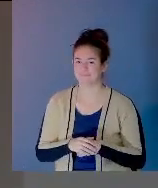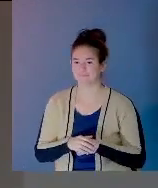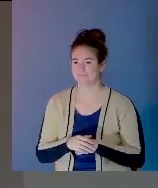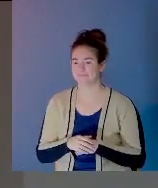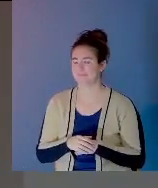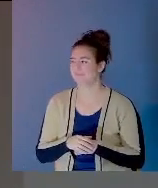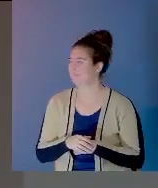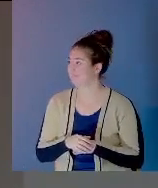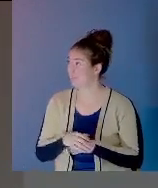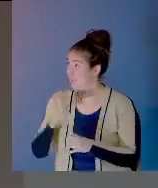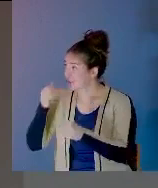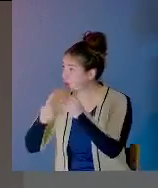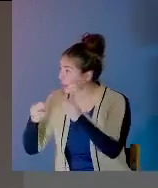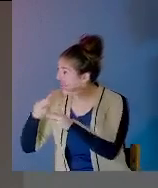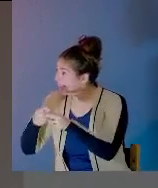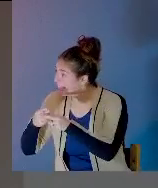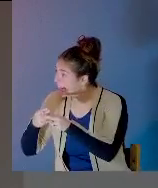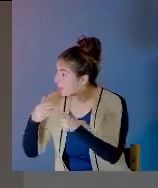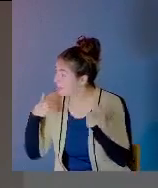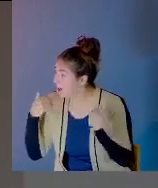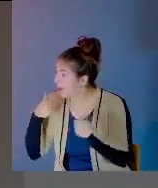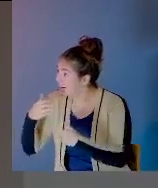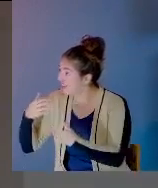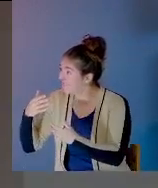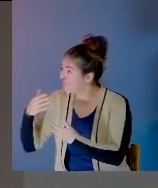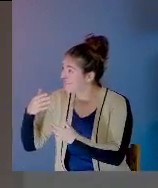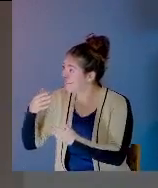and your last name, young lady? Quintana.